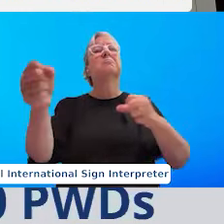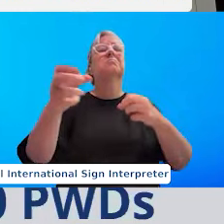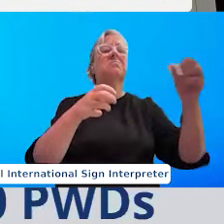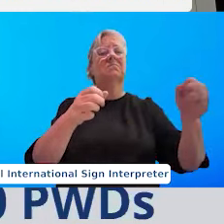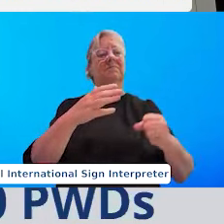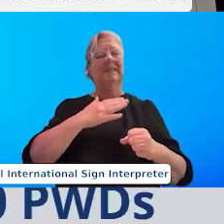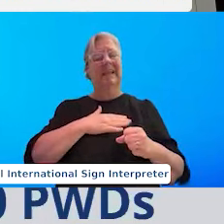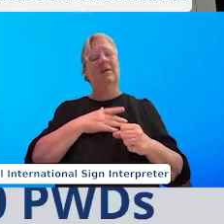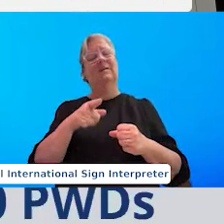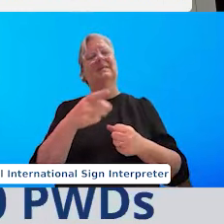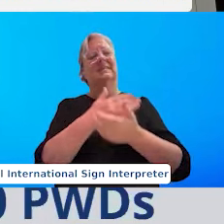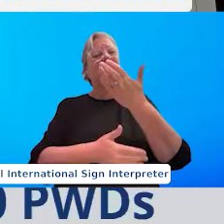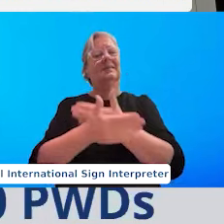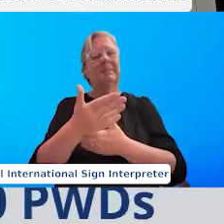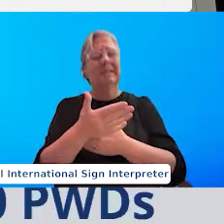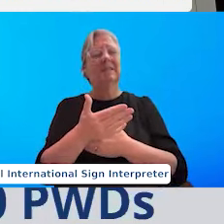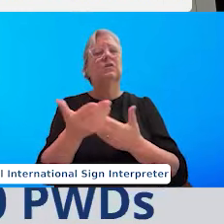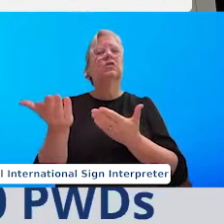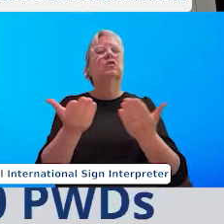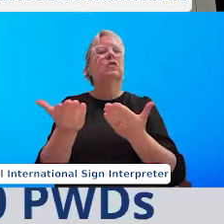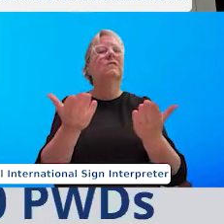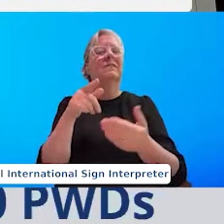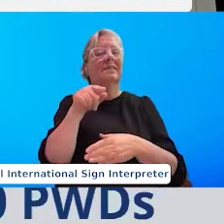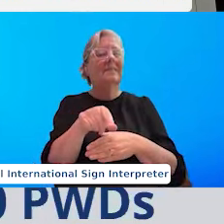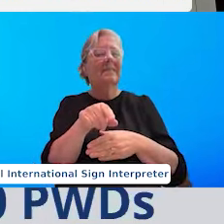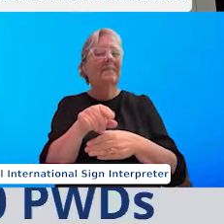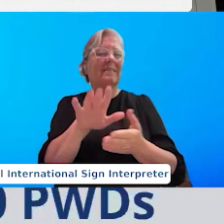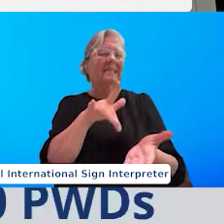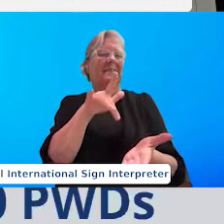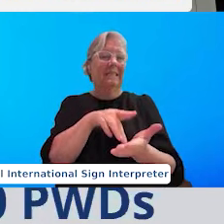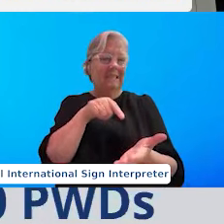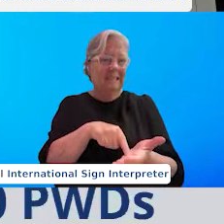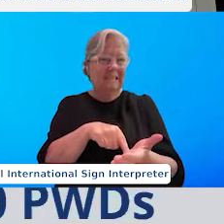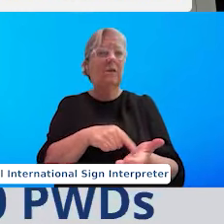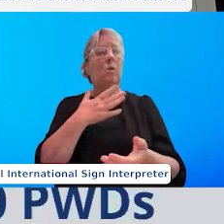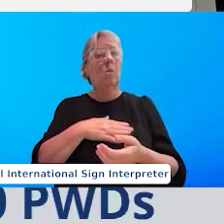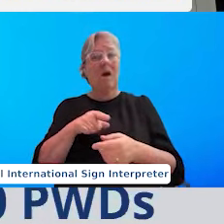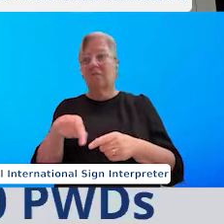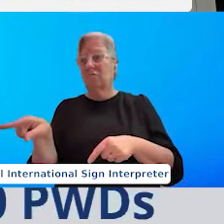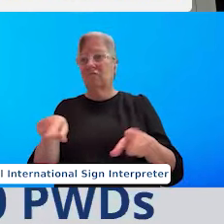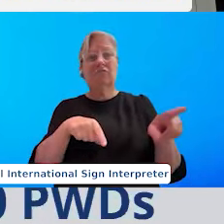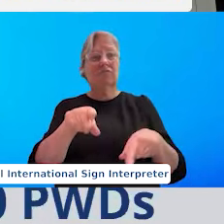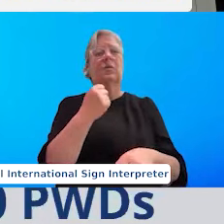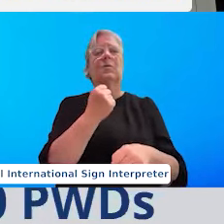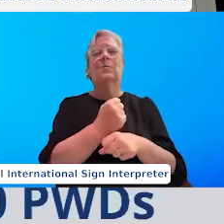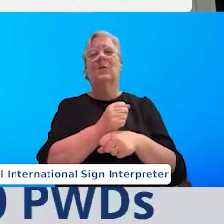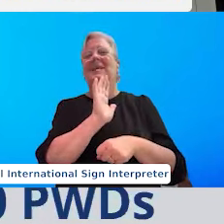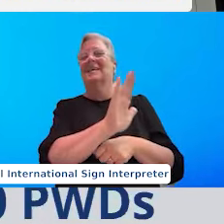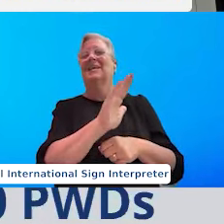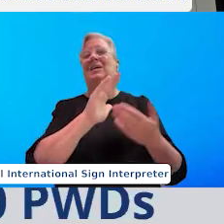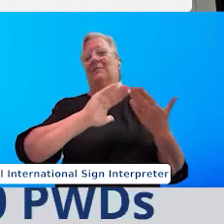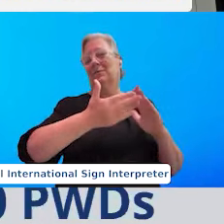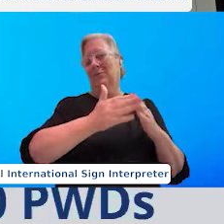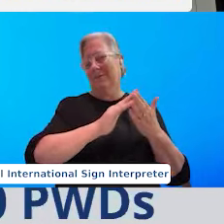like standardized the PA's quality. And so we